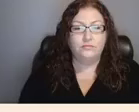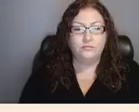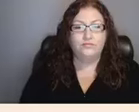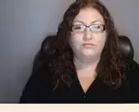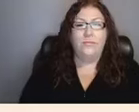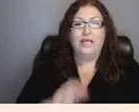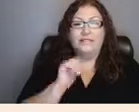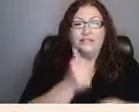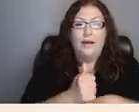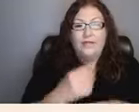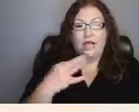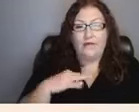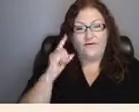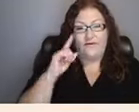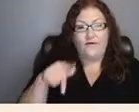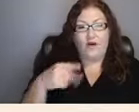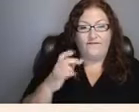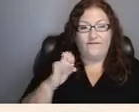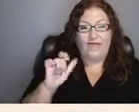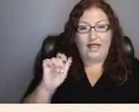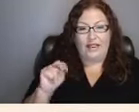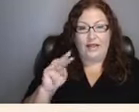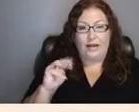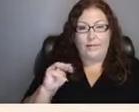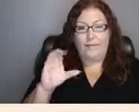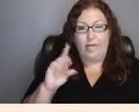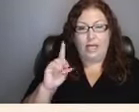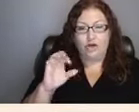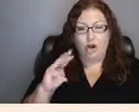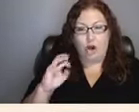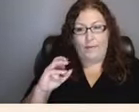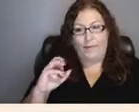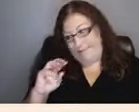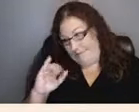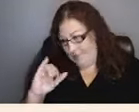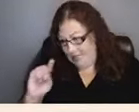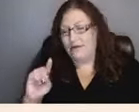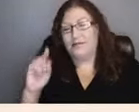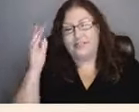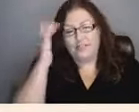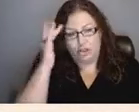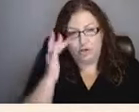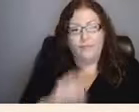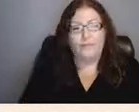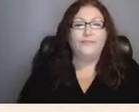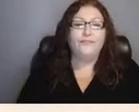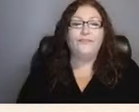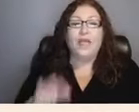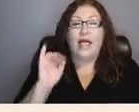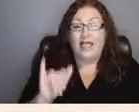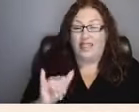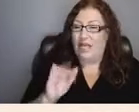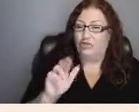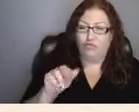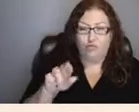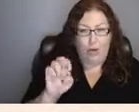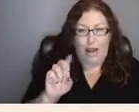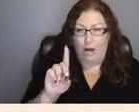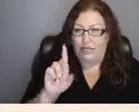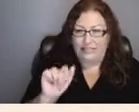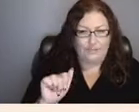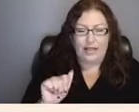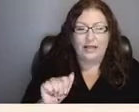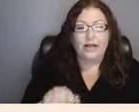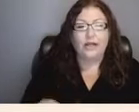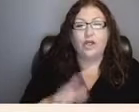Establishing eligibility for Phelan-McDermid Syndrome. Phelan-McDermid Syndrome is a rare disability. Children